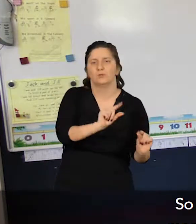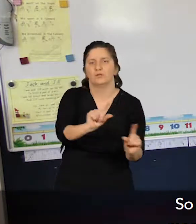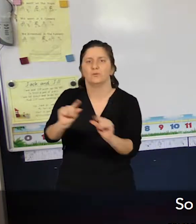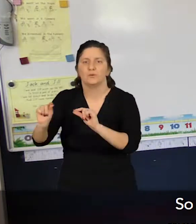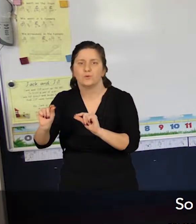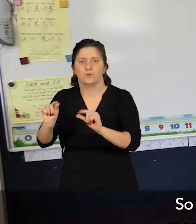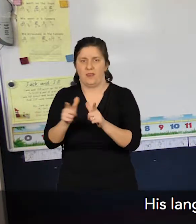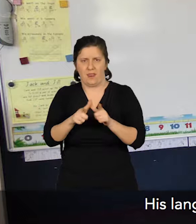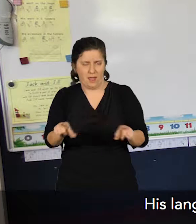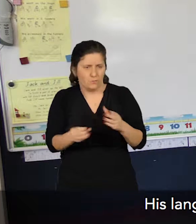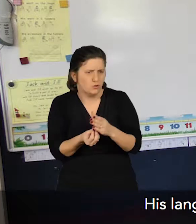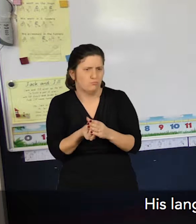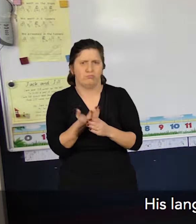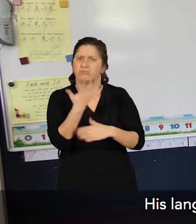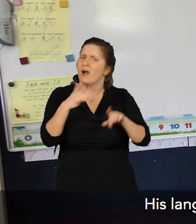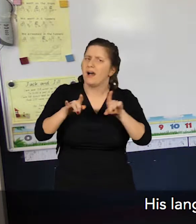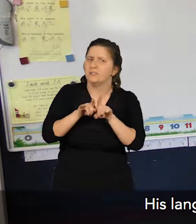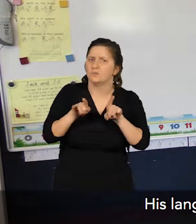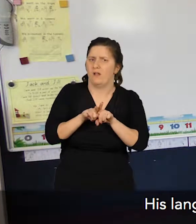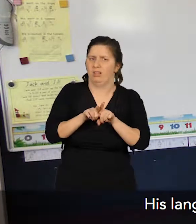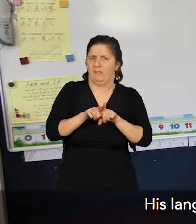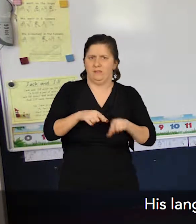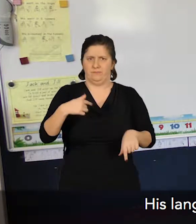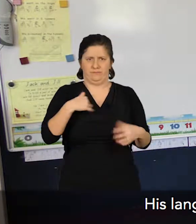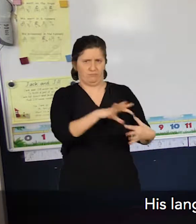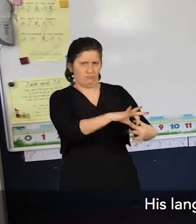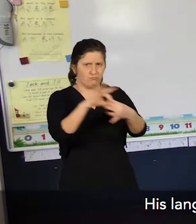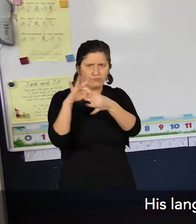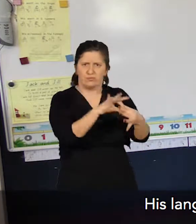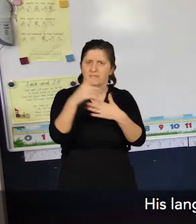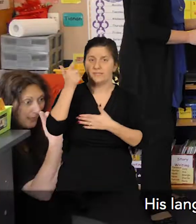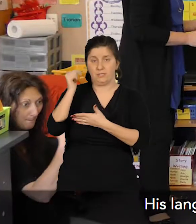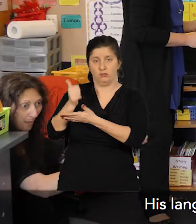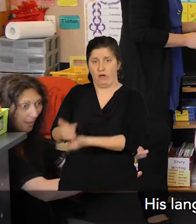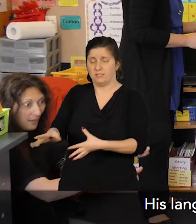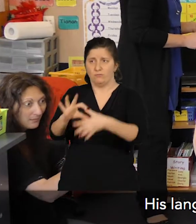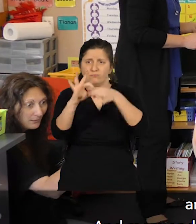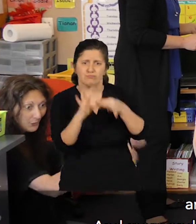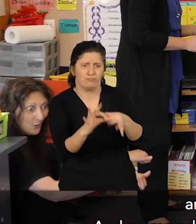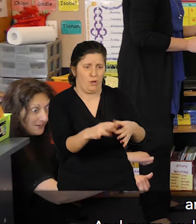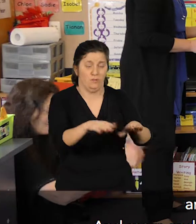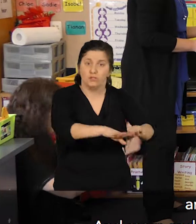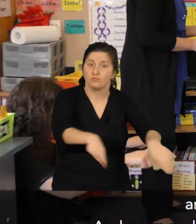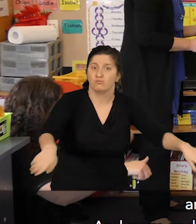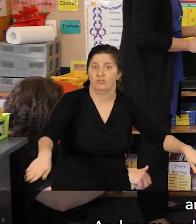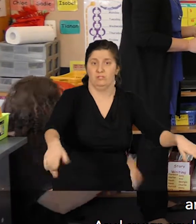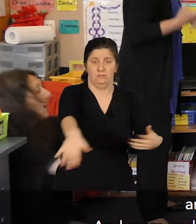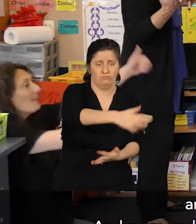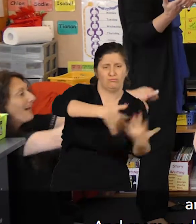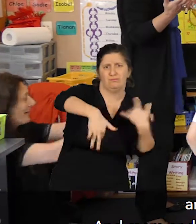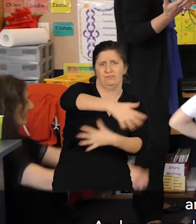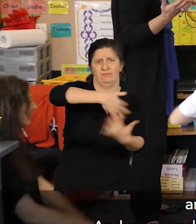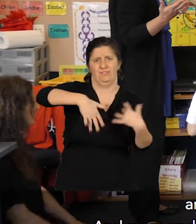the classroom. His language grew through the interactions that he had with his teacher aide and with other children through